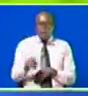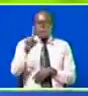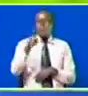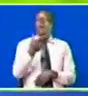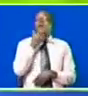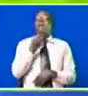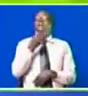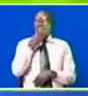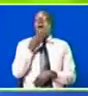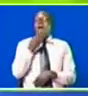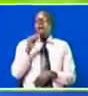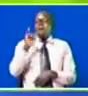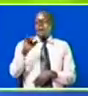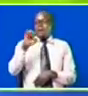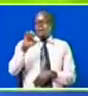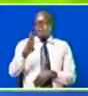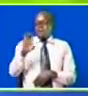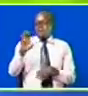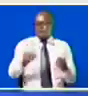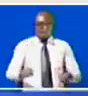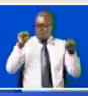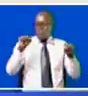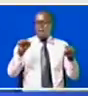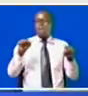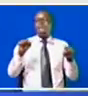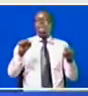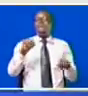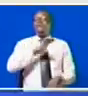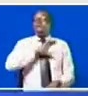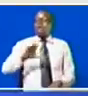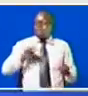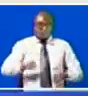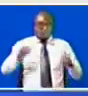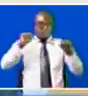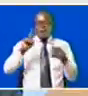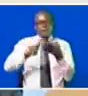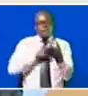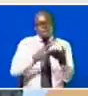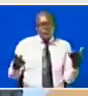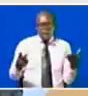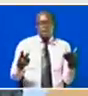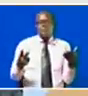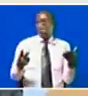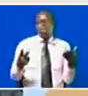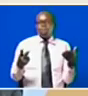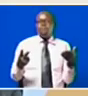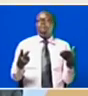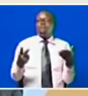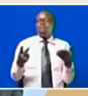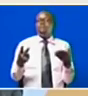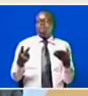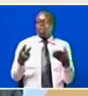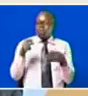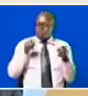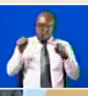man, IEBC Chairman Wafula Chebukati. The Commission Chair has failed to be the steady and stable hand